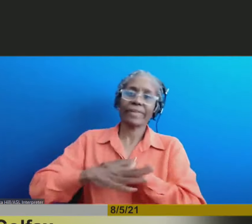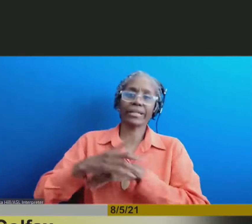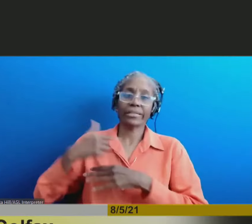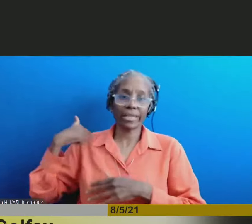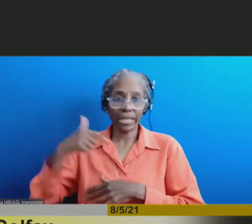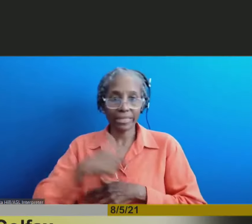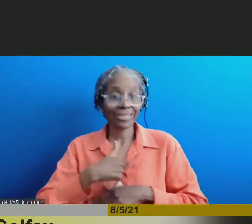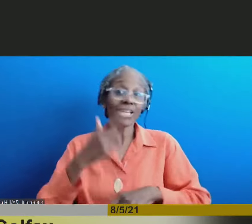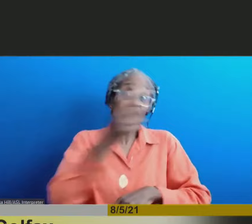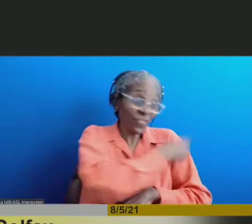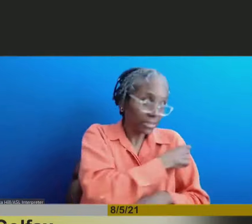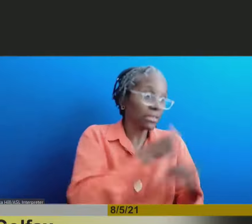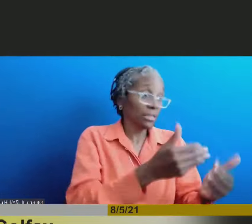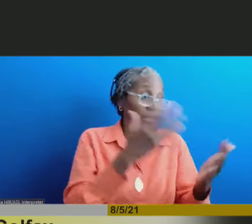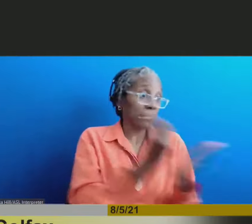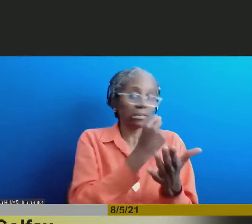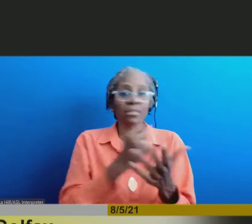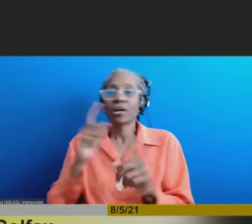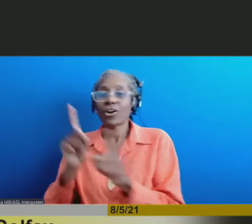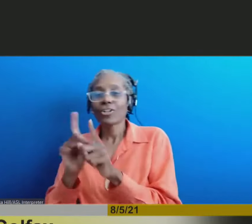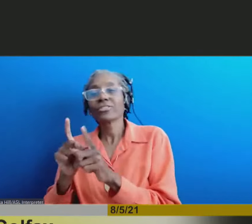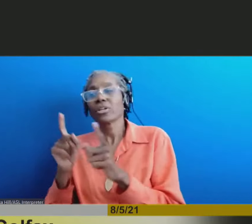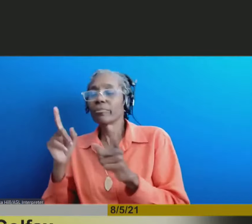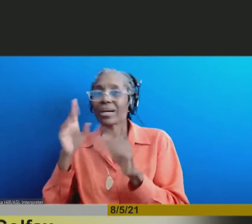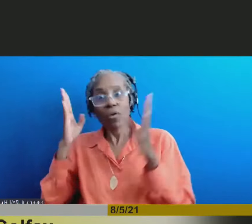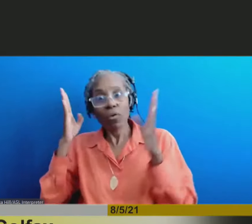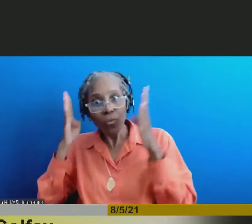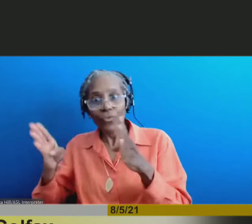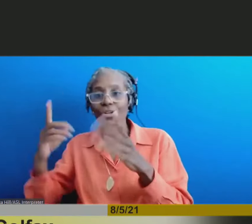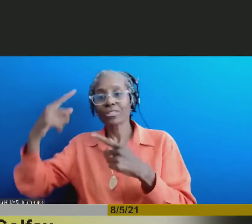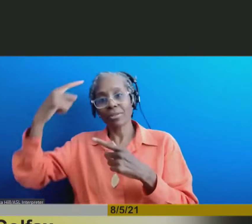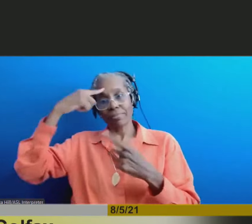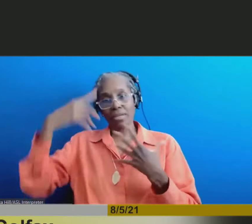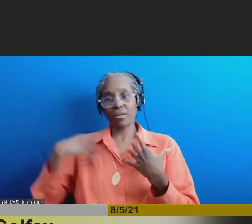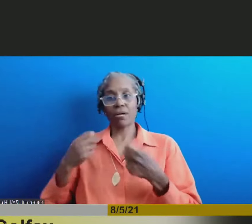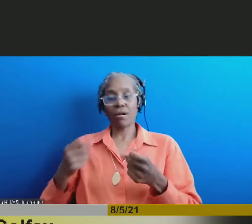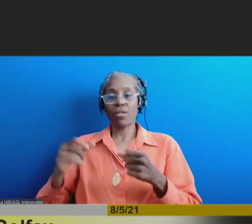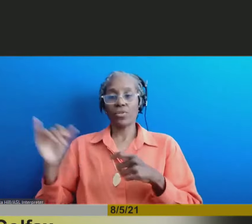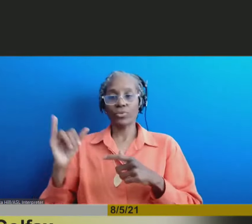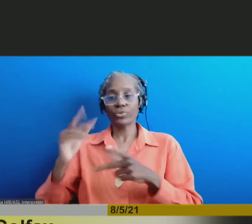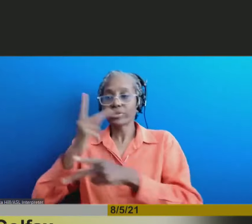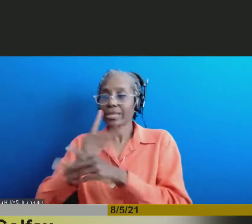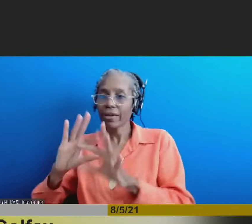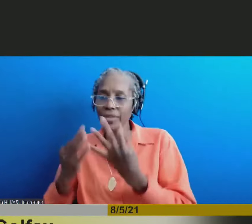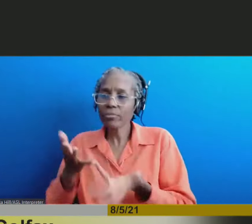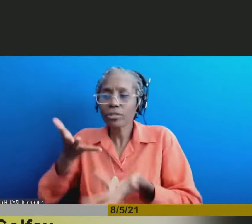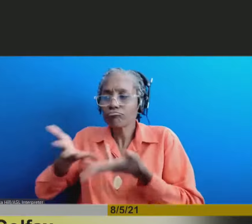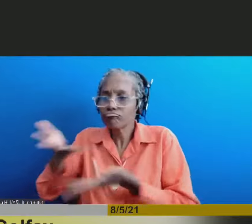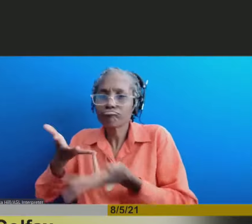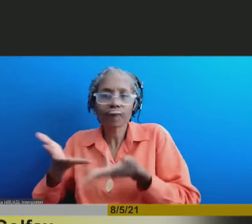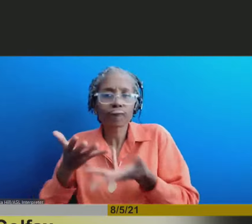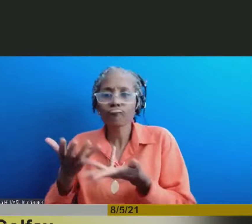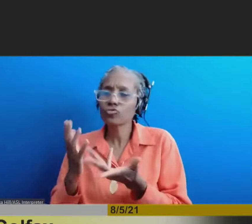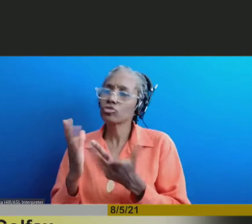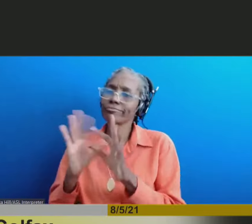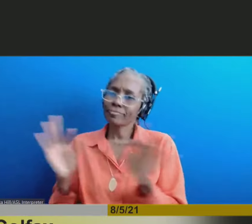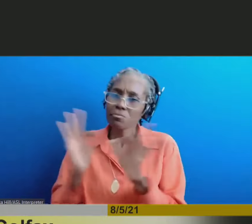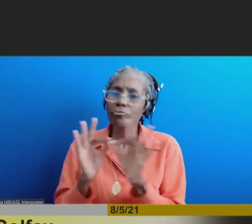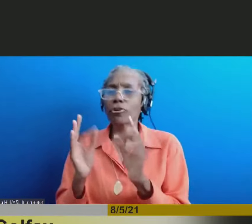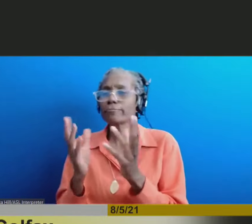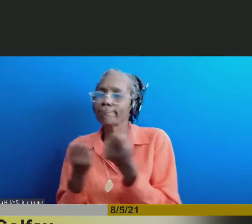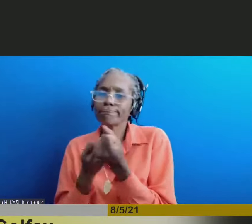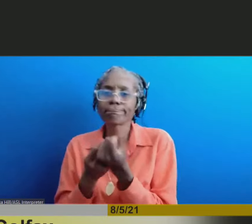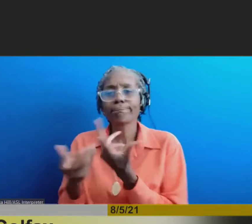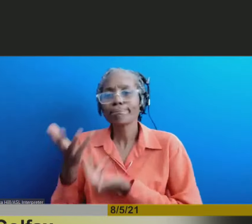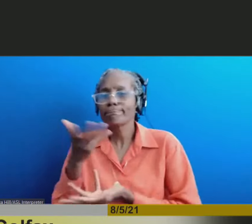getting the vaccine, please make sure that you're taking care of yourself and your families in the ways that are so important for us to